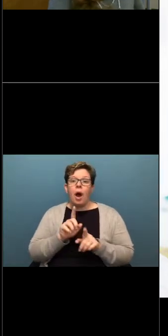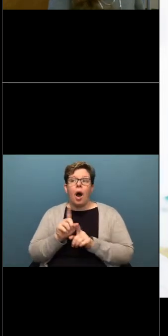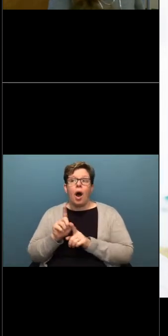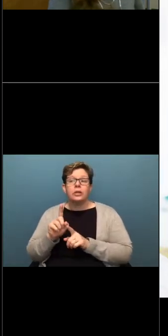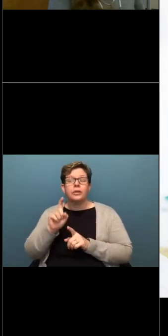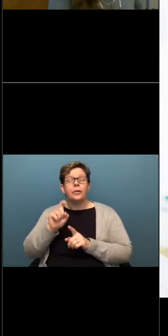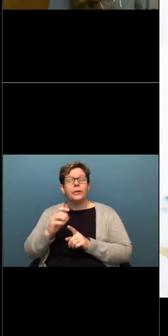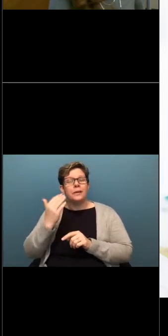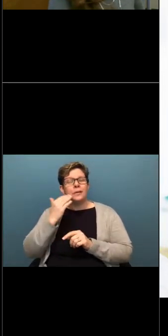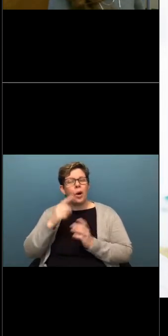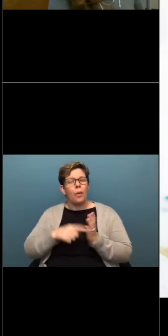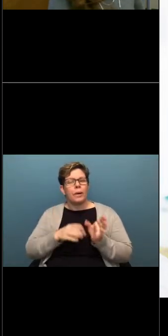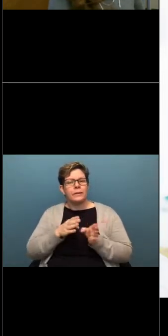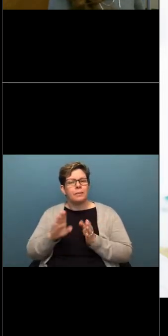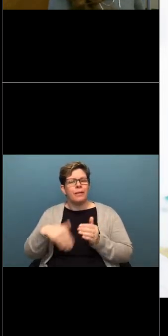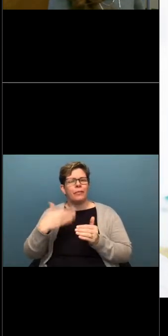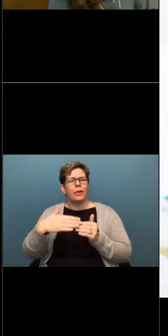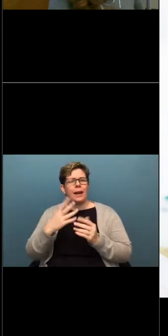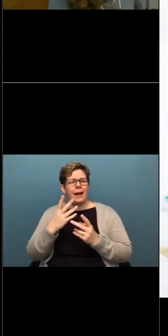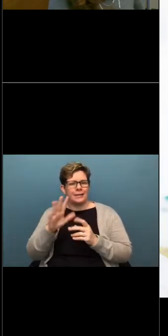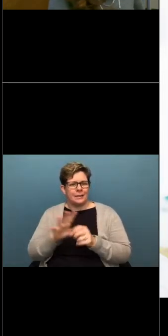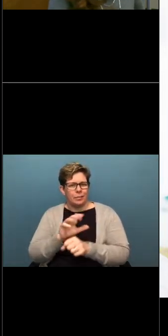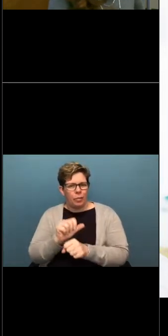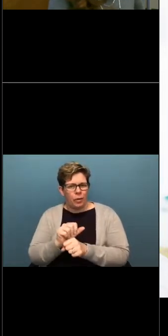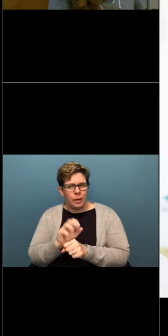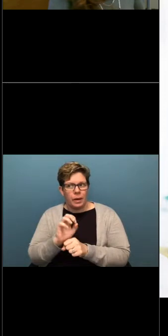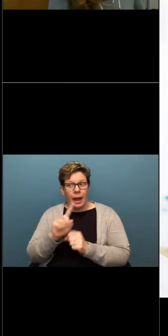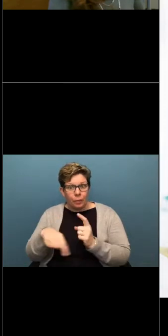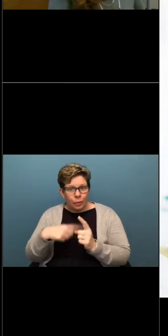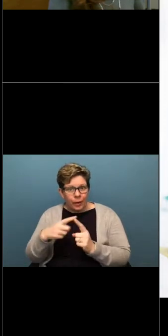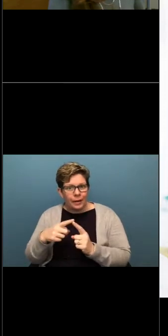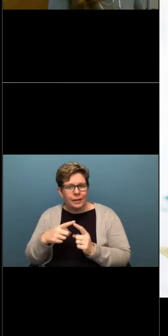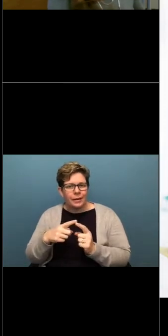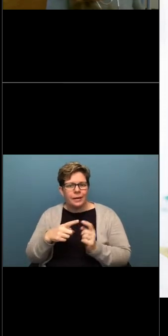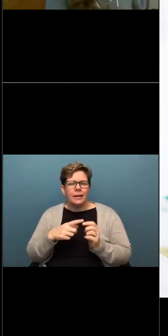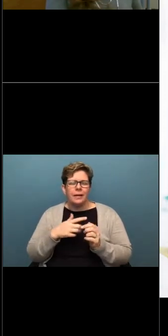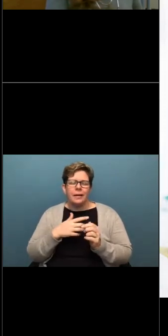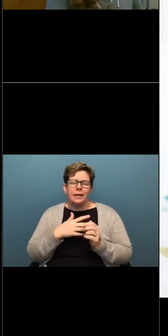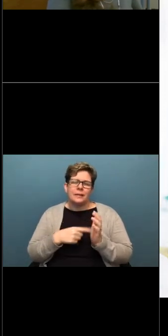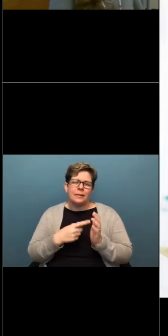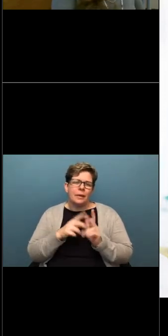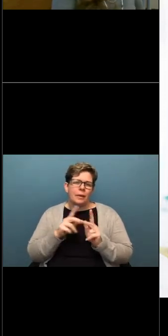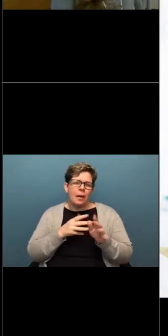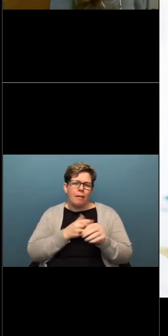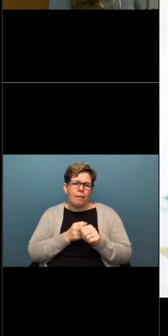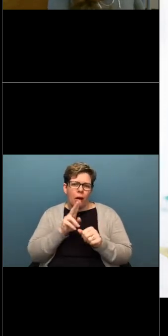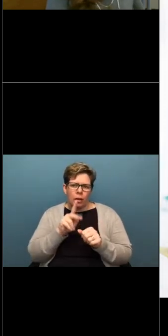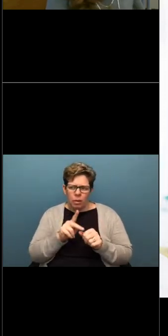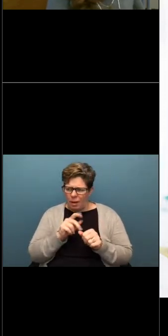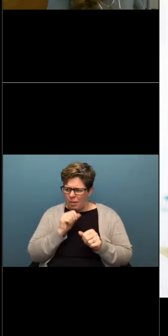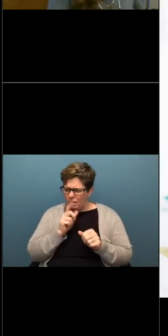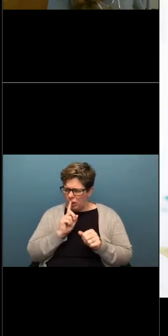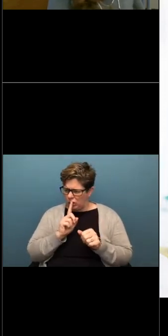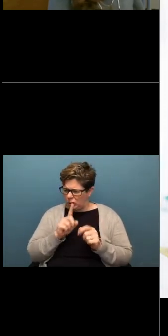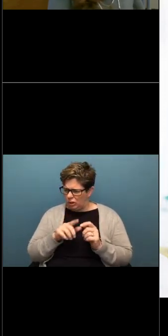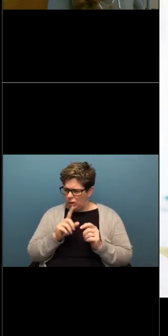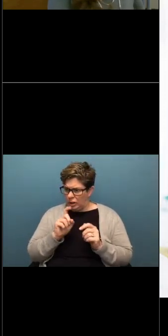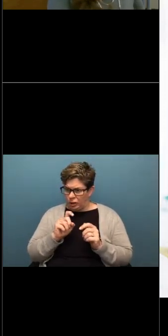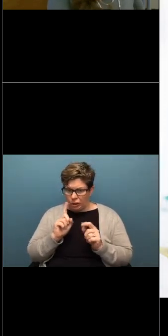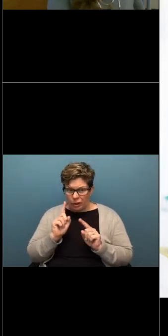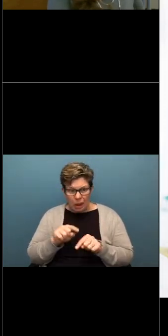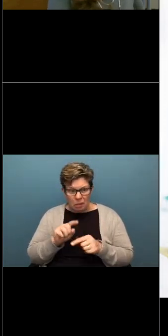is. So oftentimes people can get lost to follow up, we call it. So they might not know when to make their next visit or